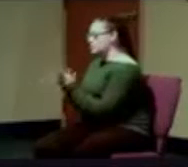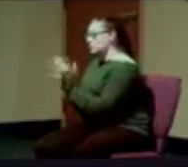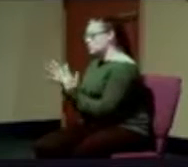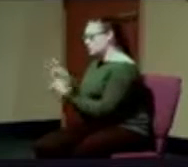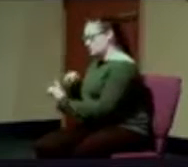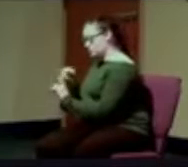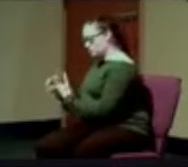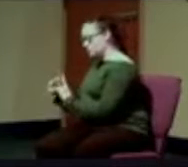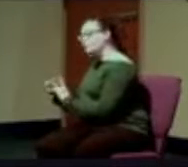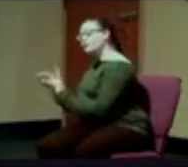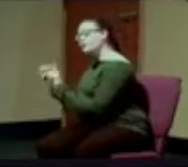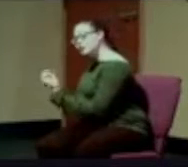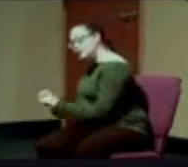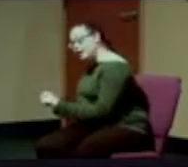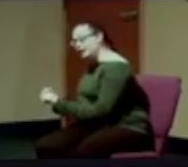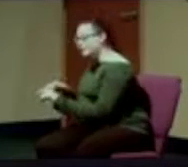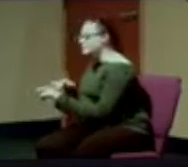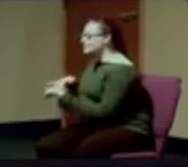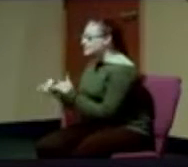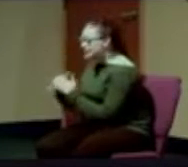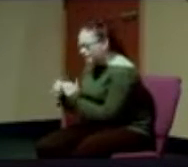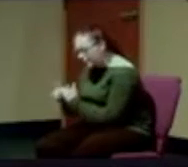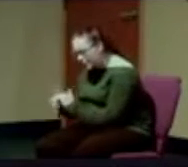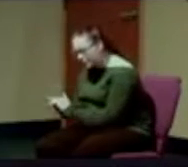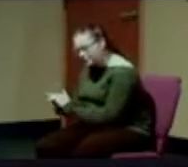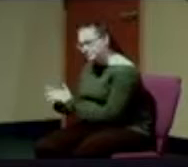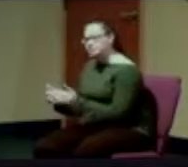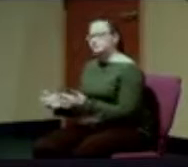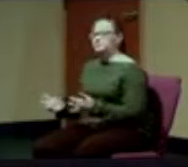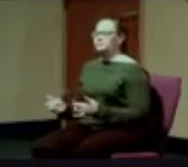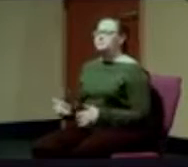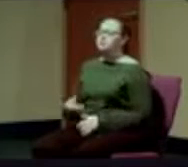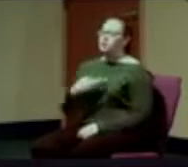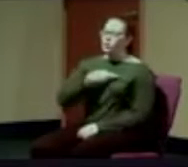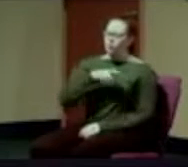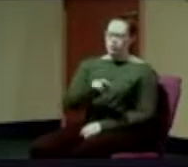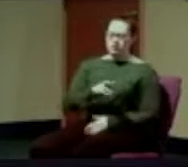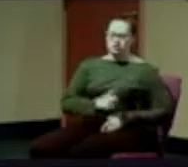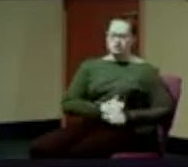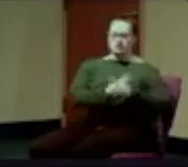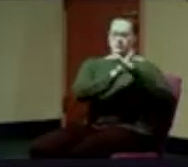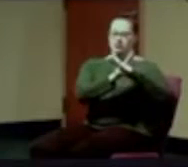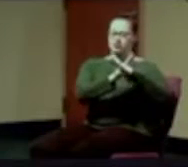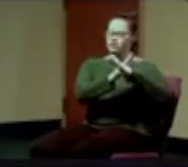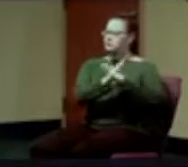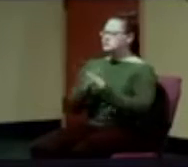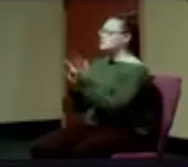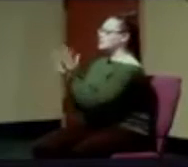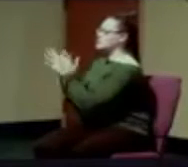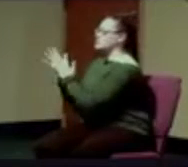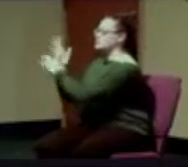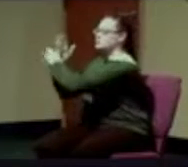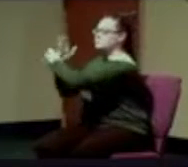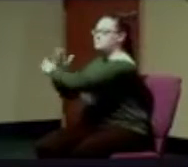perspective, that tells you the difference. Thirdly, religion puts up barriers. Jesus pulls down barriers.